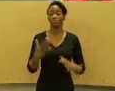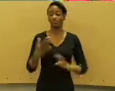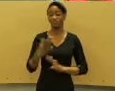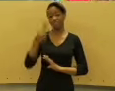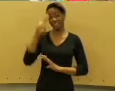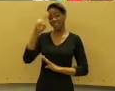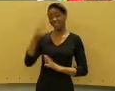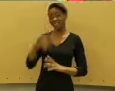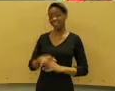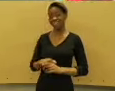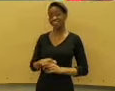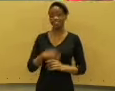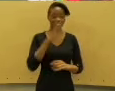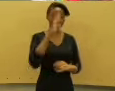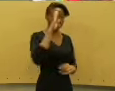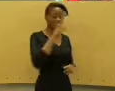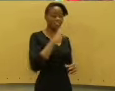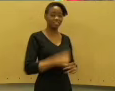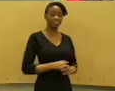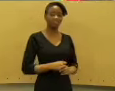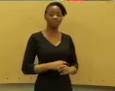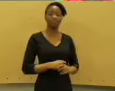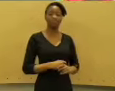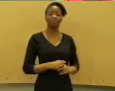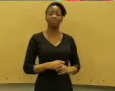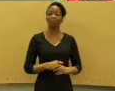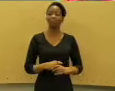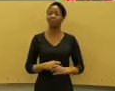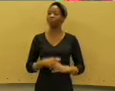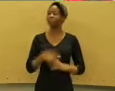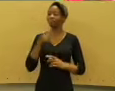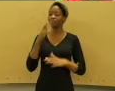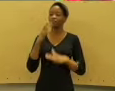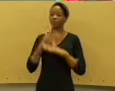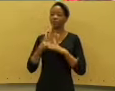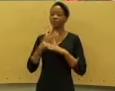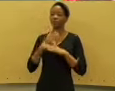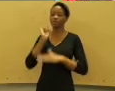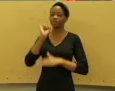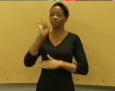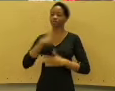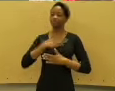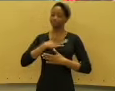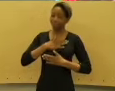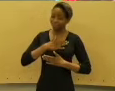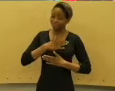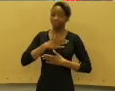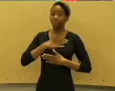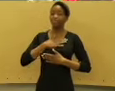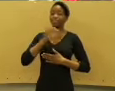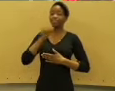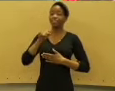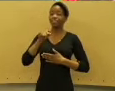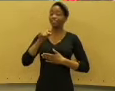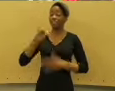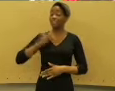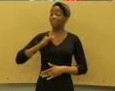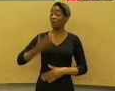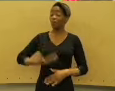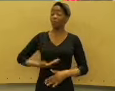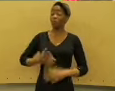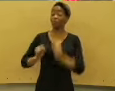Hi. I really appreciate what you're doing. Thank you. Especially coming from a woman,